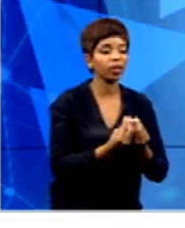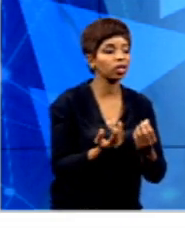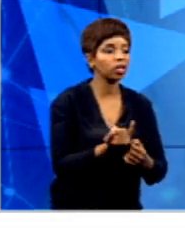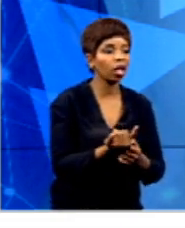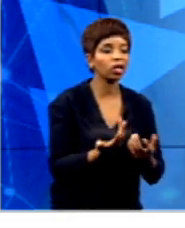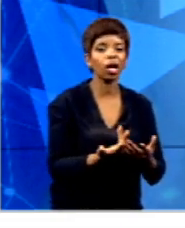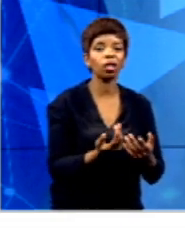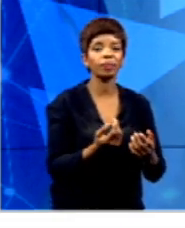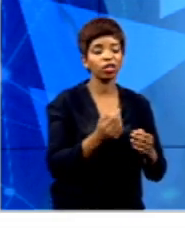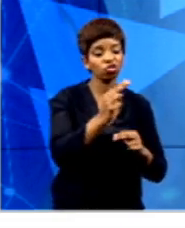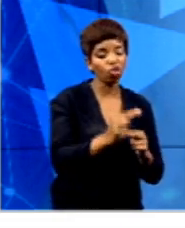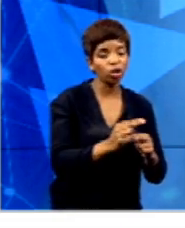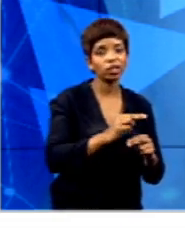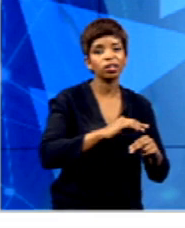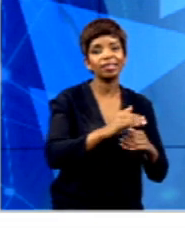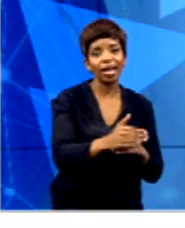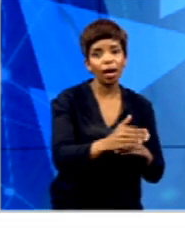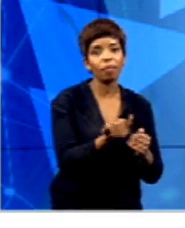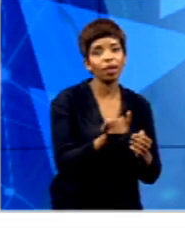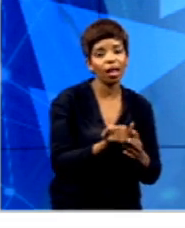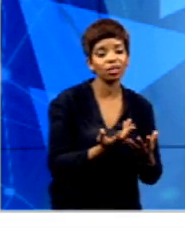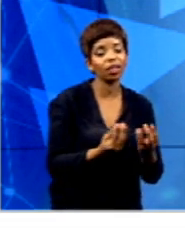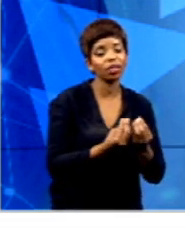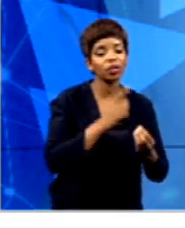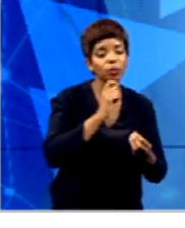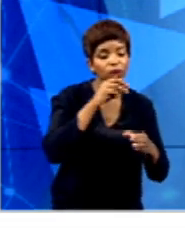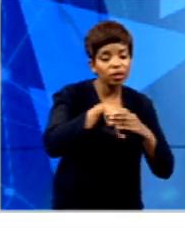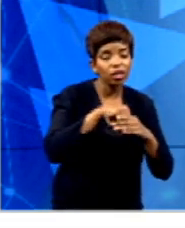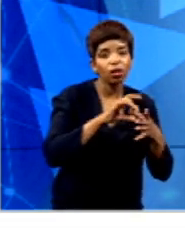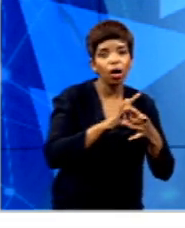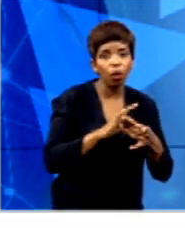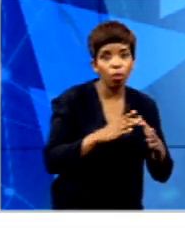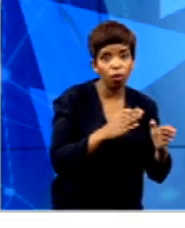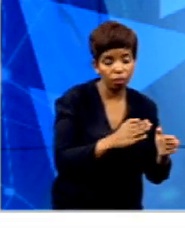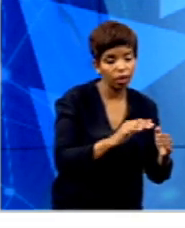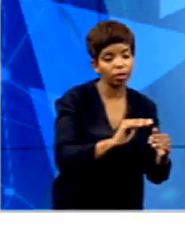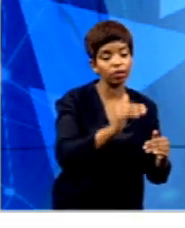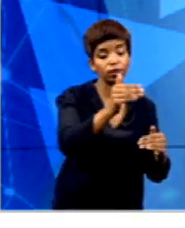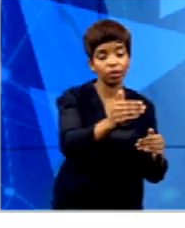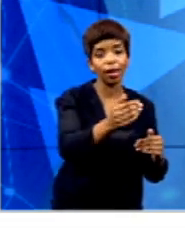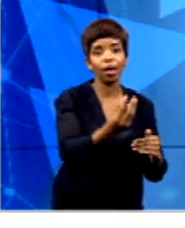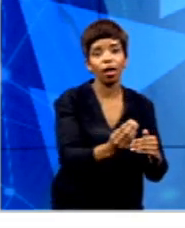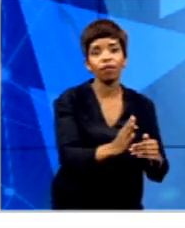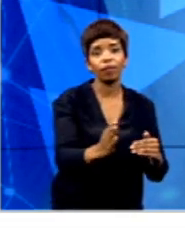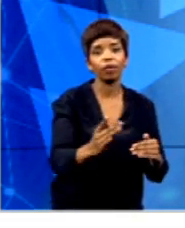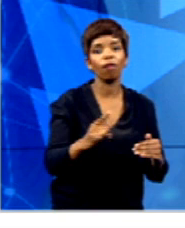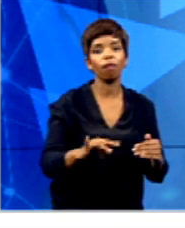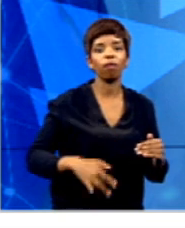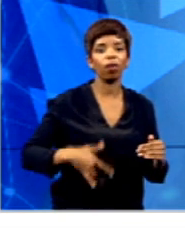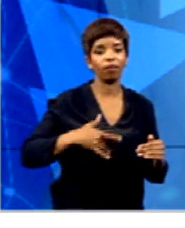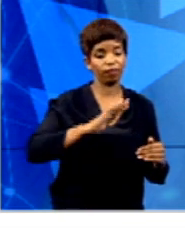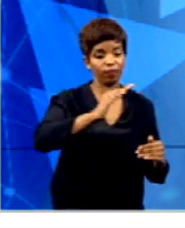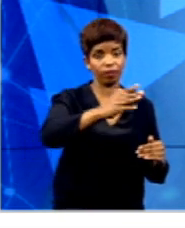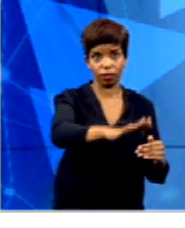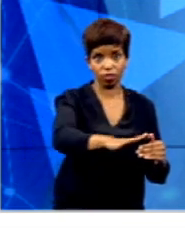more short-term than on a bond or on a life policy, and it covers you in the event that you are incapacitated